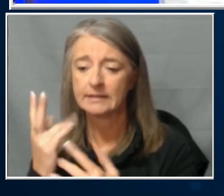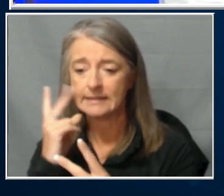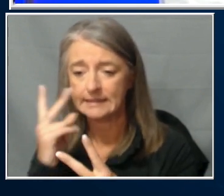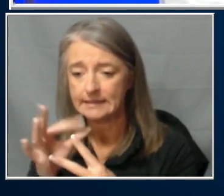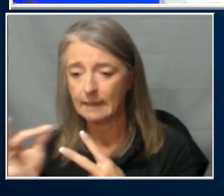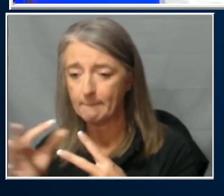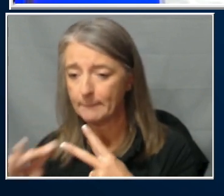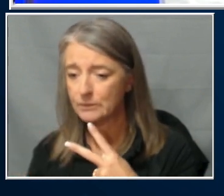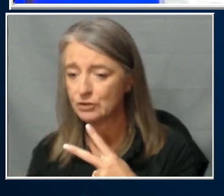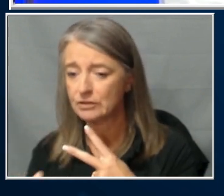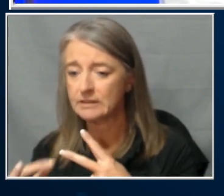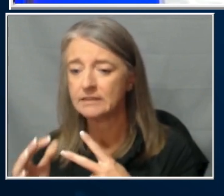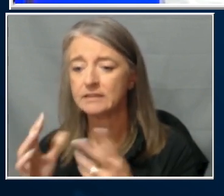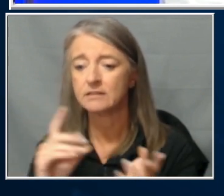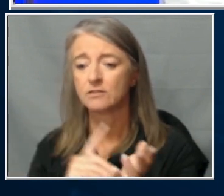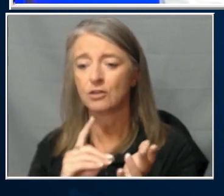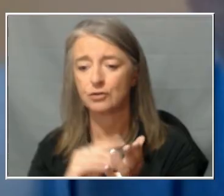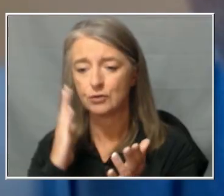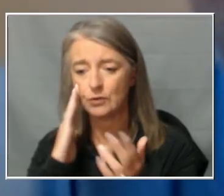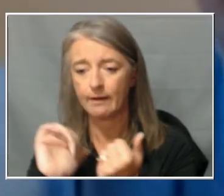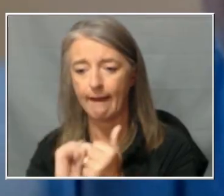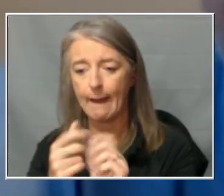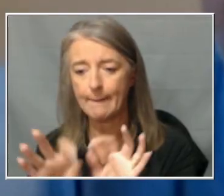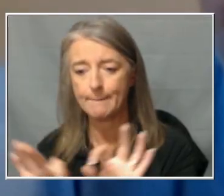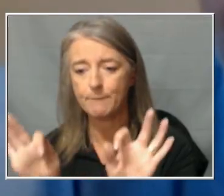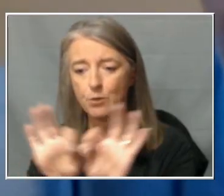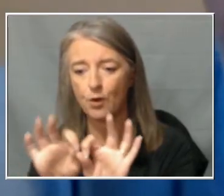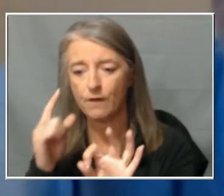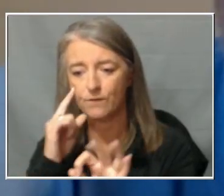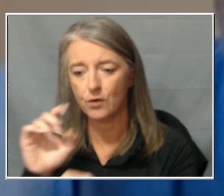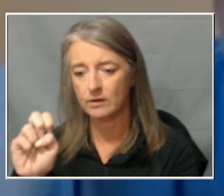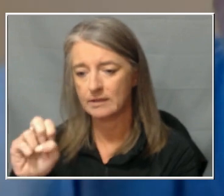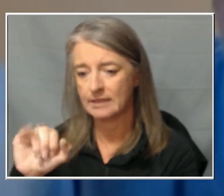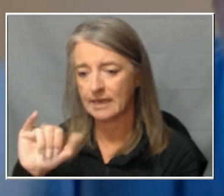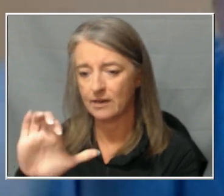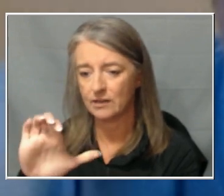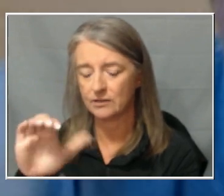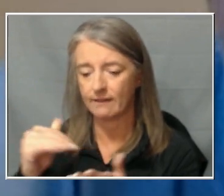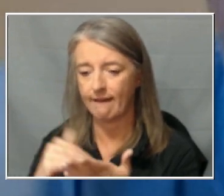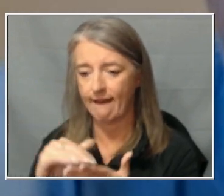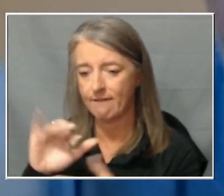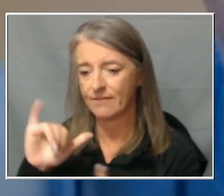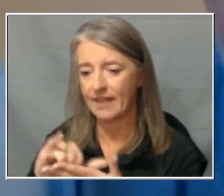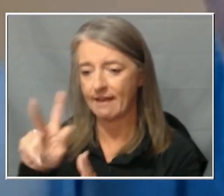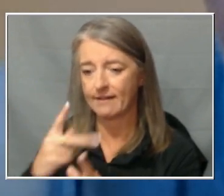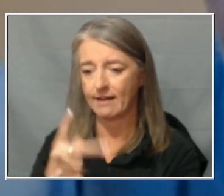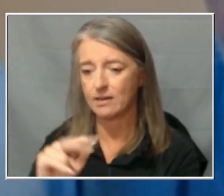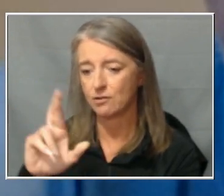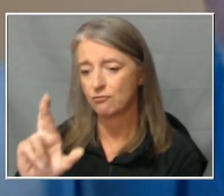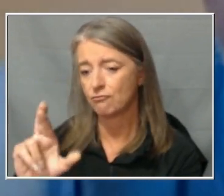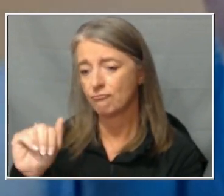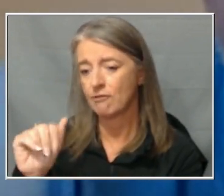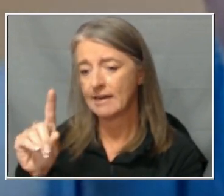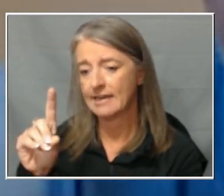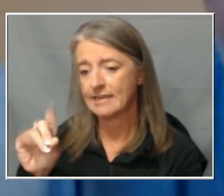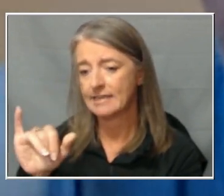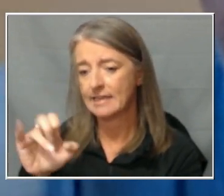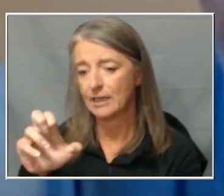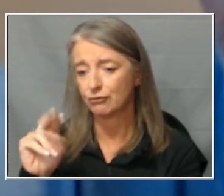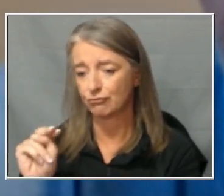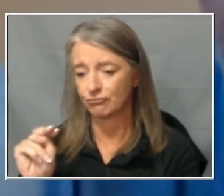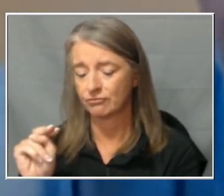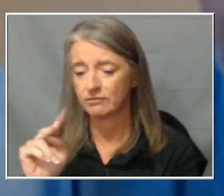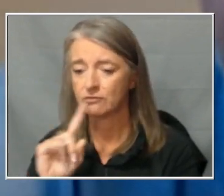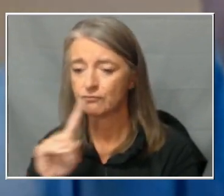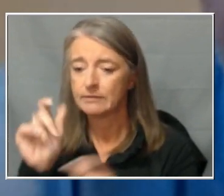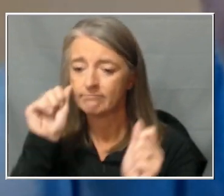options. He knew how important it was for Eric to get this radiation. And, that's